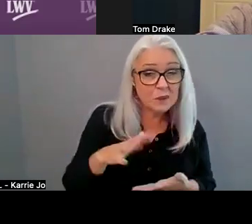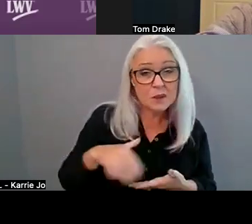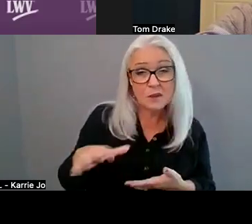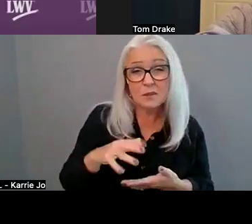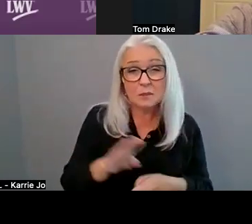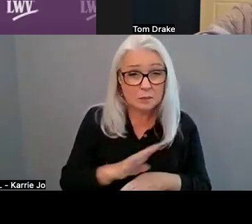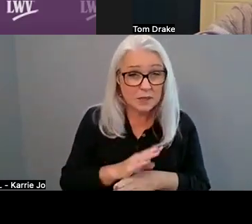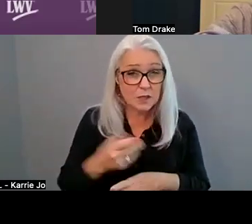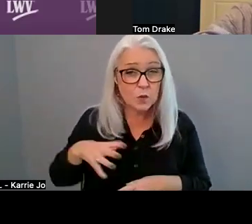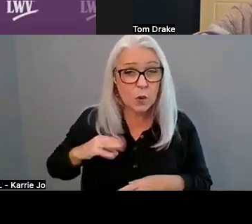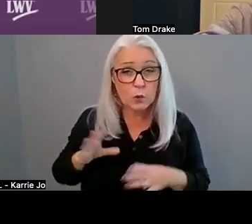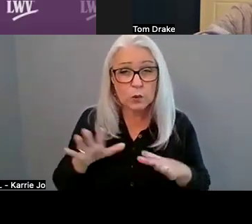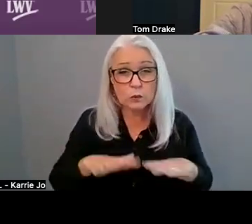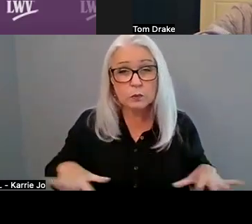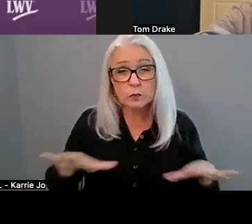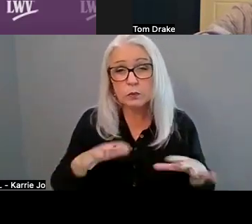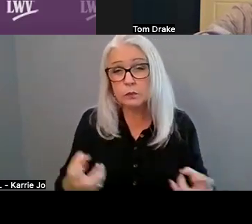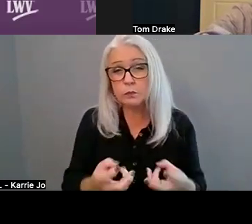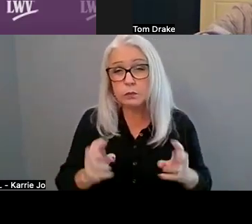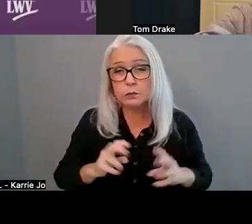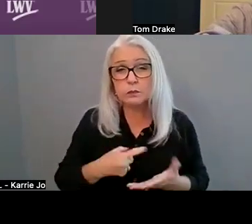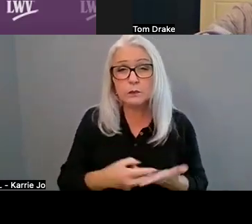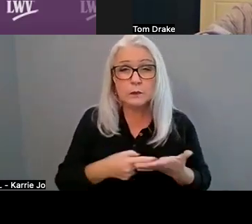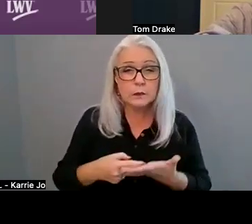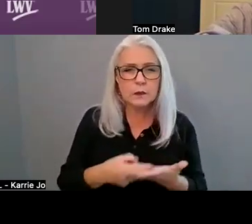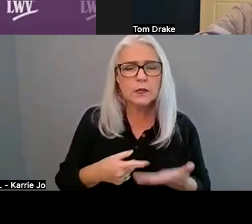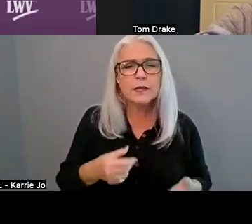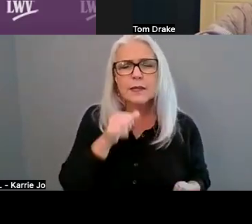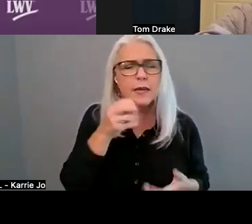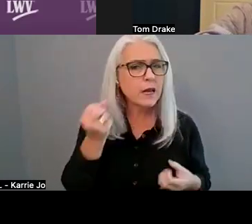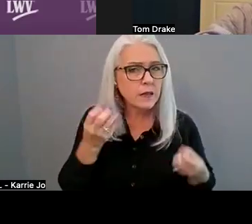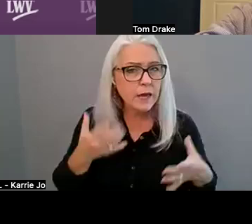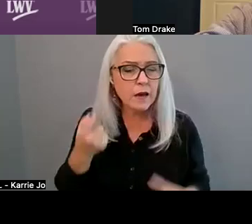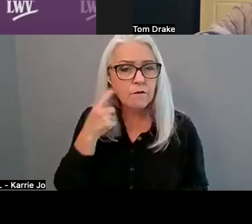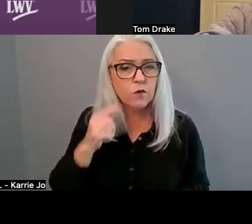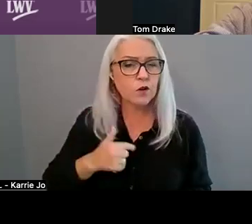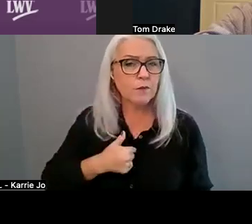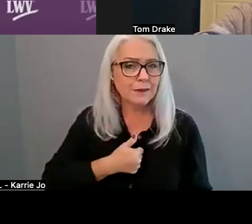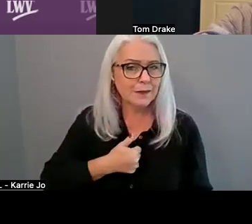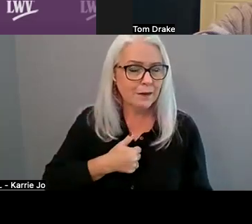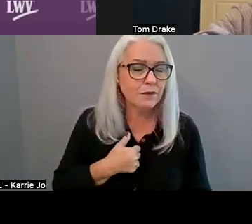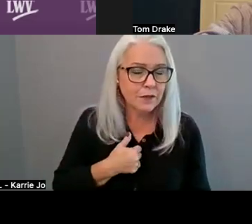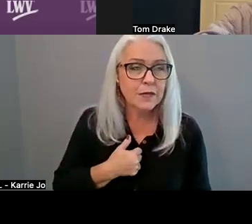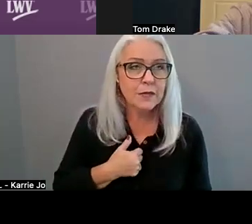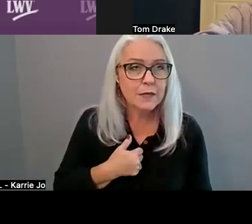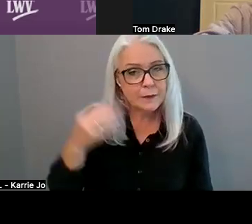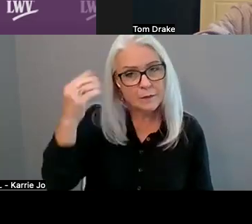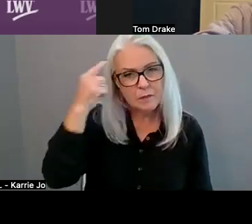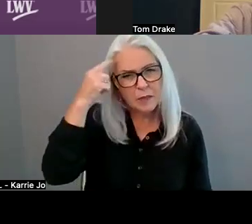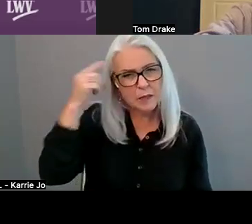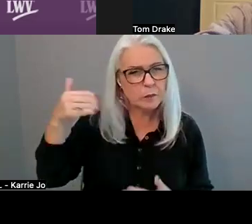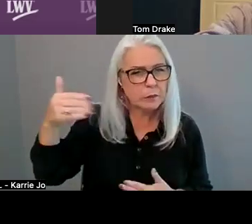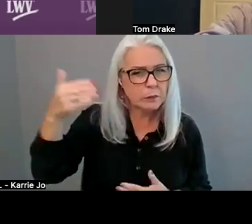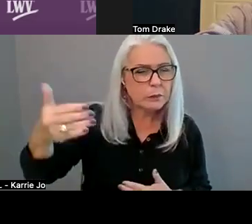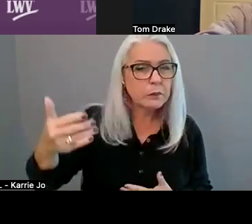And I felt like, at first I hadn't had a lot of things on my radar as a campaign. And one of the things I've heard about is just the confusion